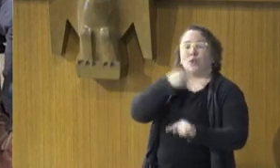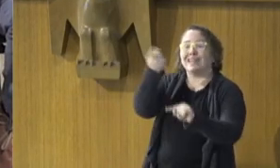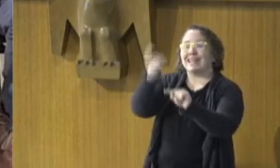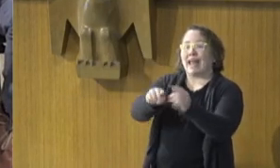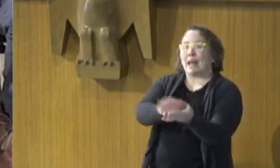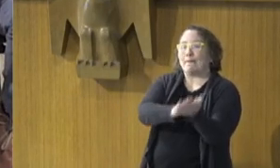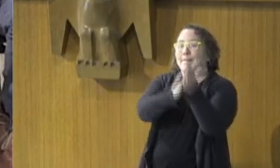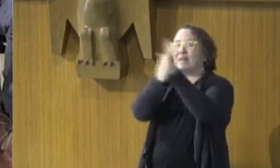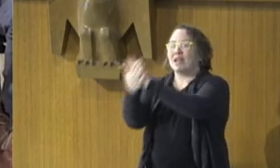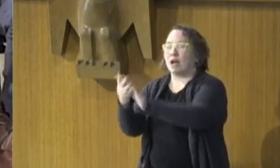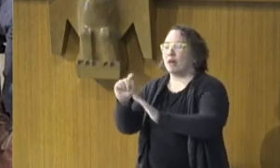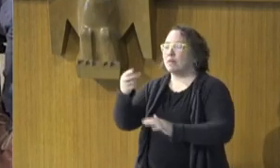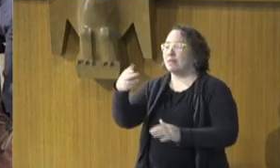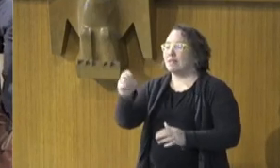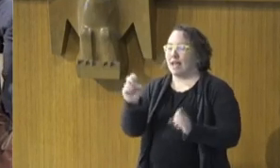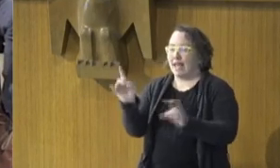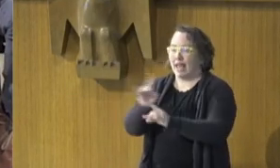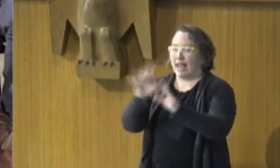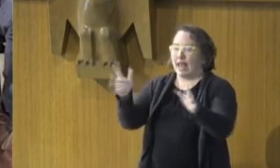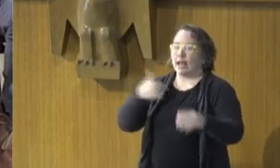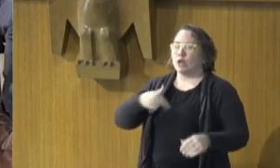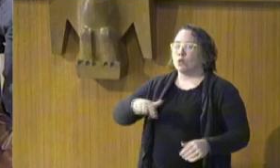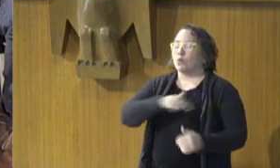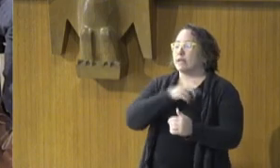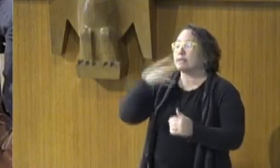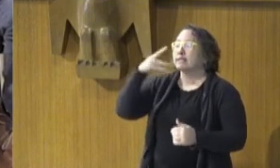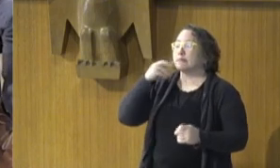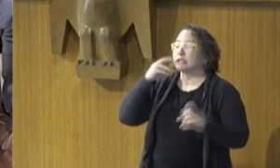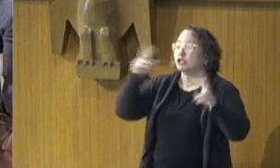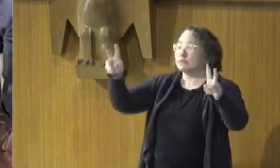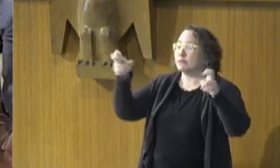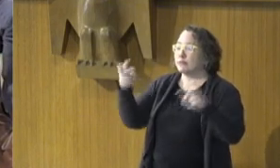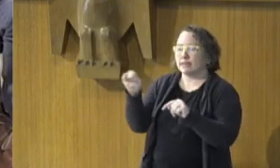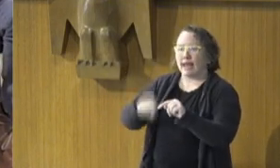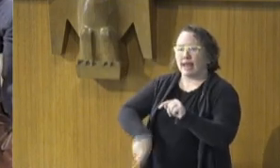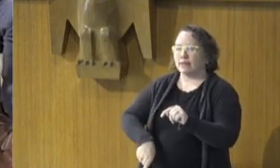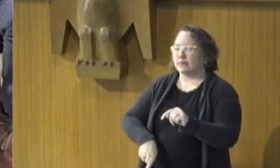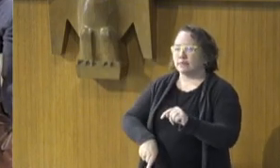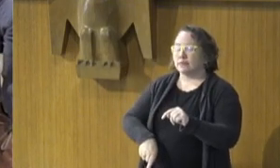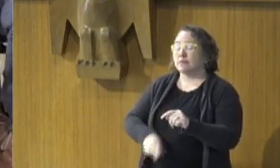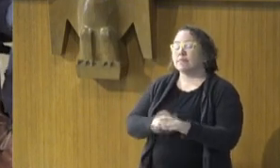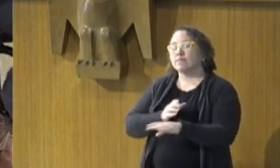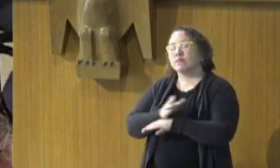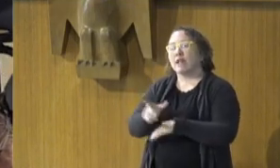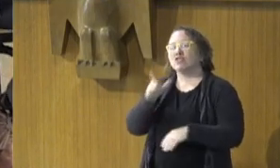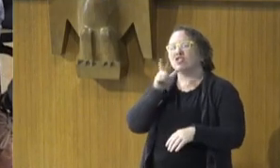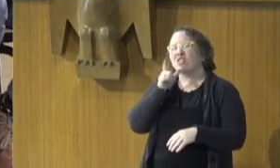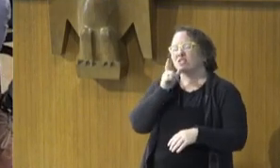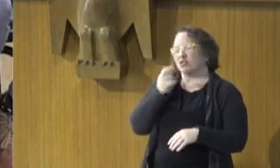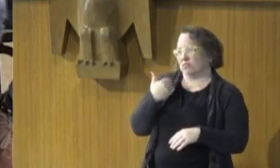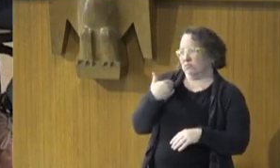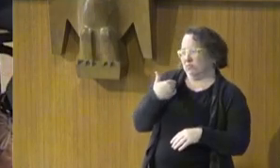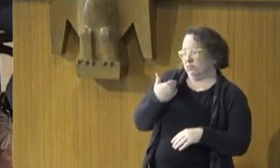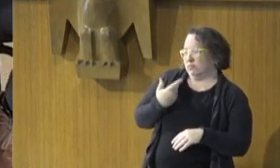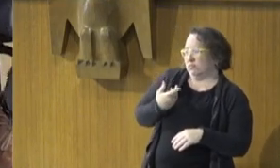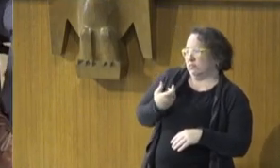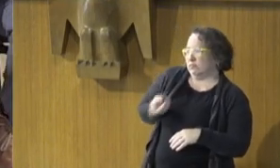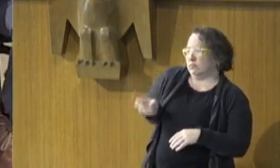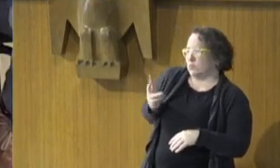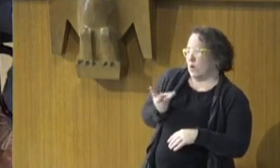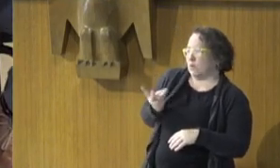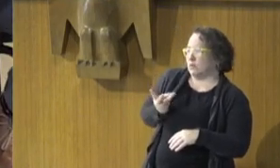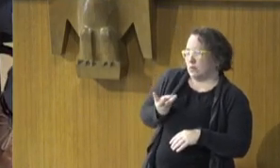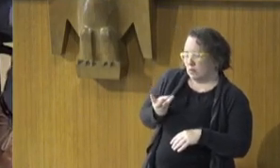experience. Hate cannot drive out hate. Only love can do that. Or right after the election, I read a passage in our kind of Wednesday sharing time from